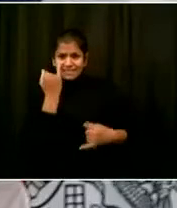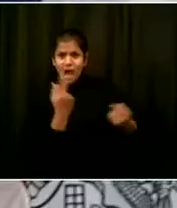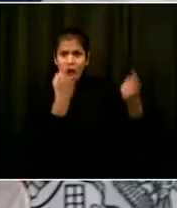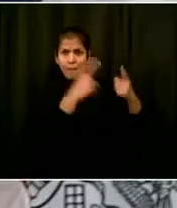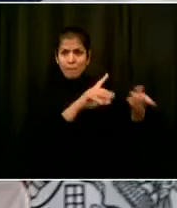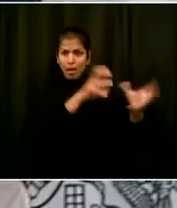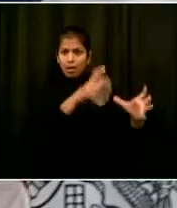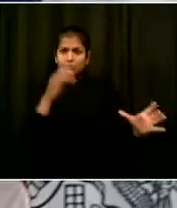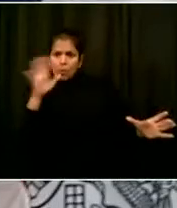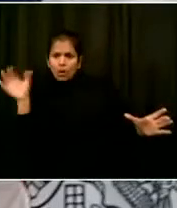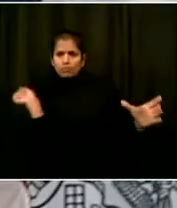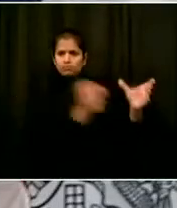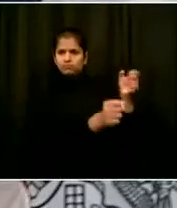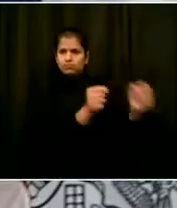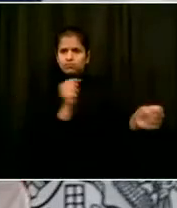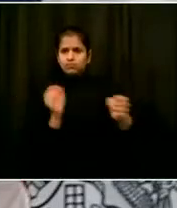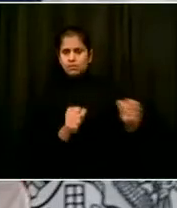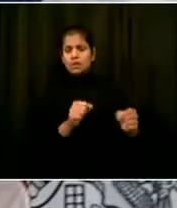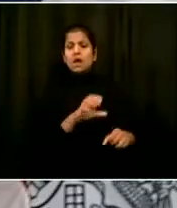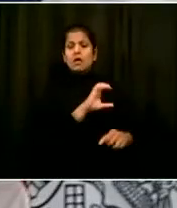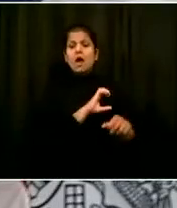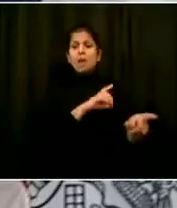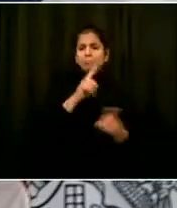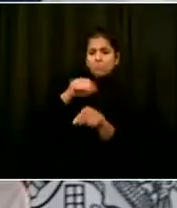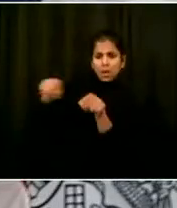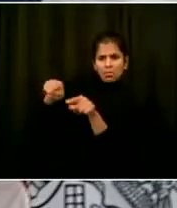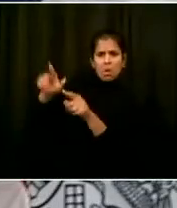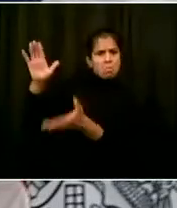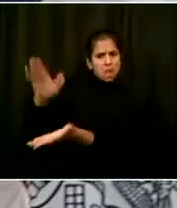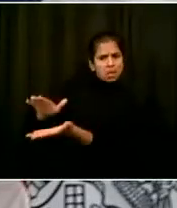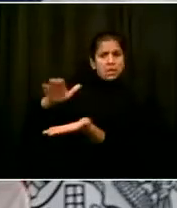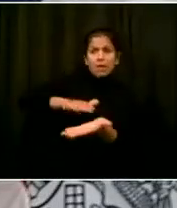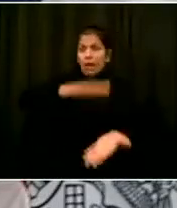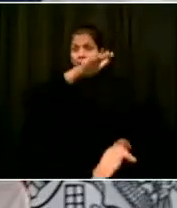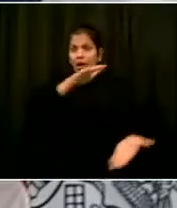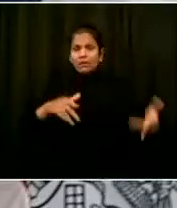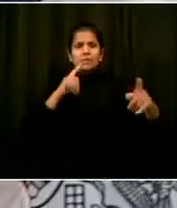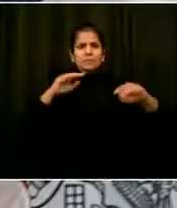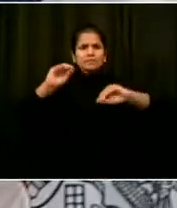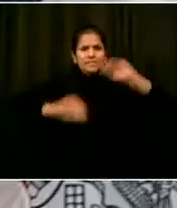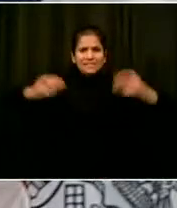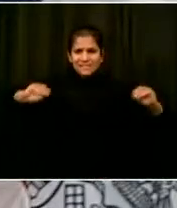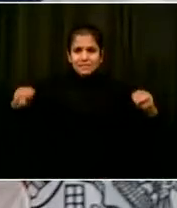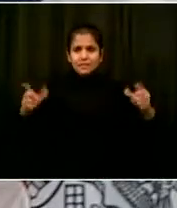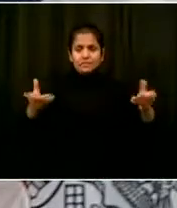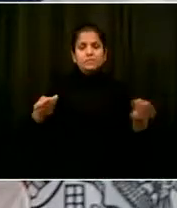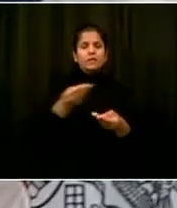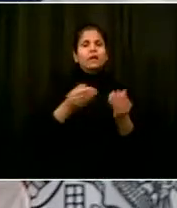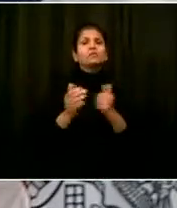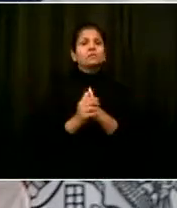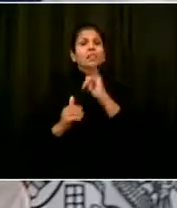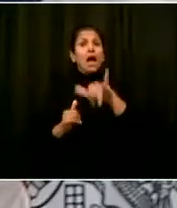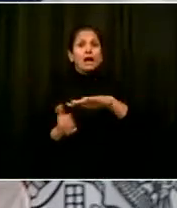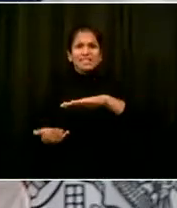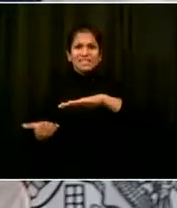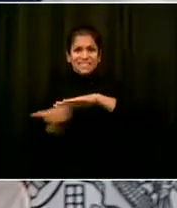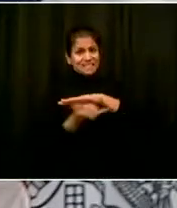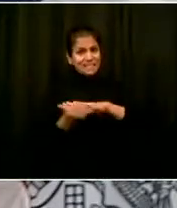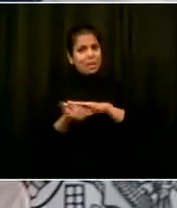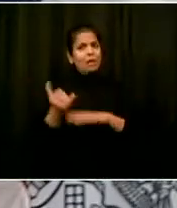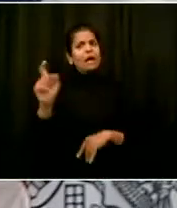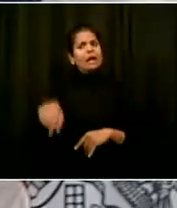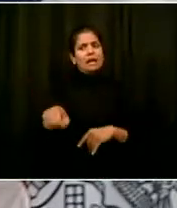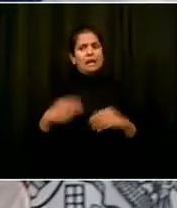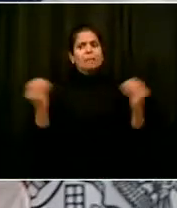the exact uh details of the numbers clearly it's going to be about presence and visible presence and